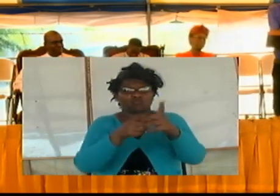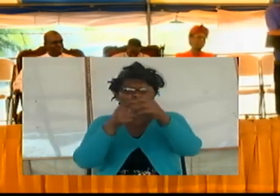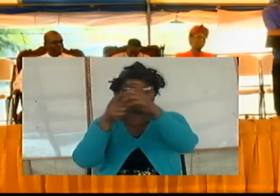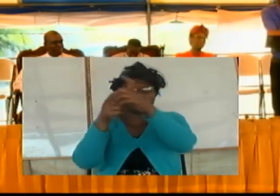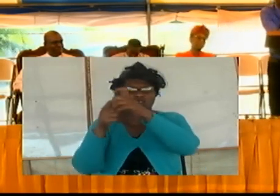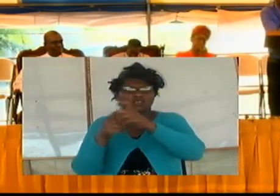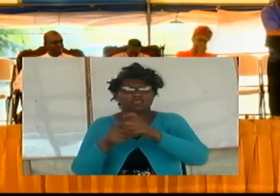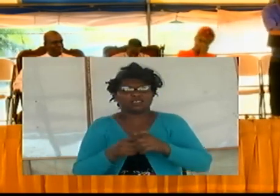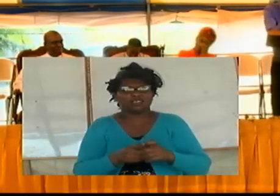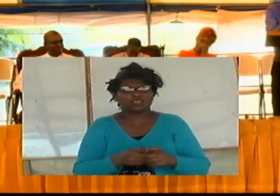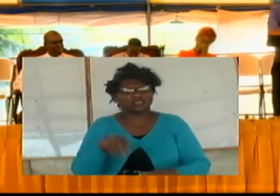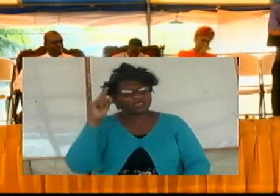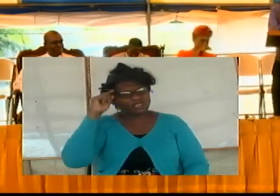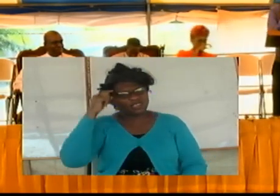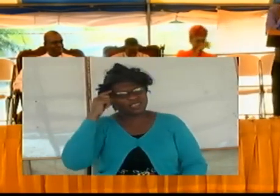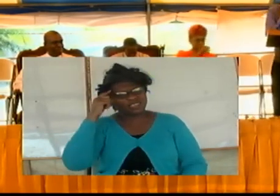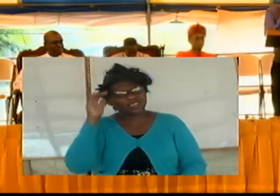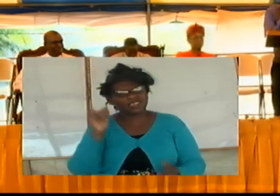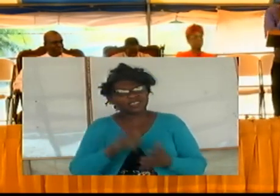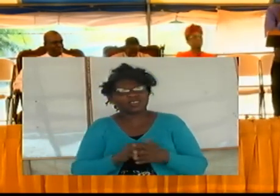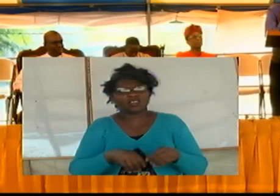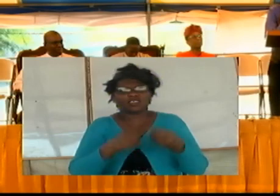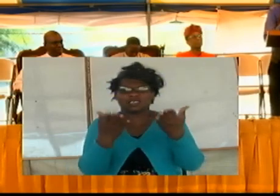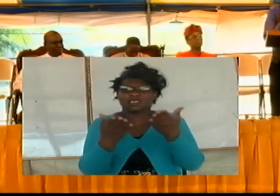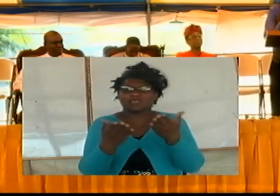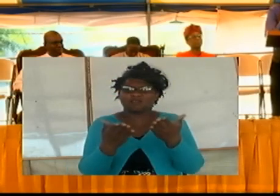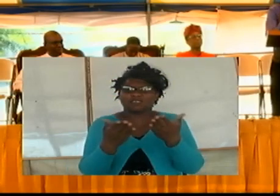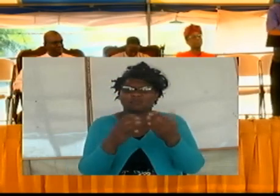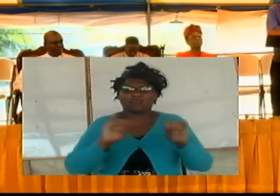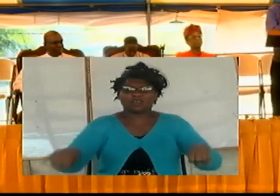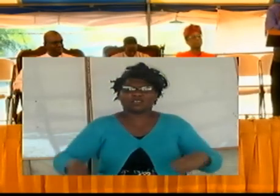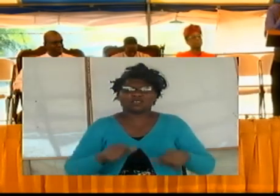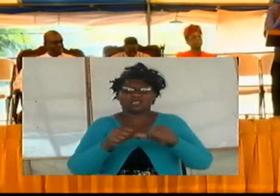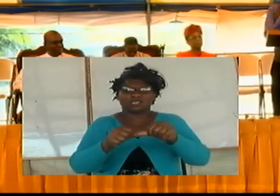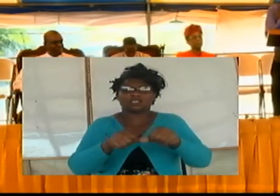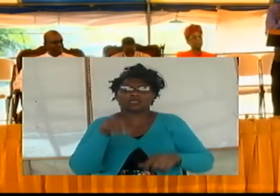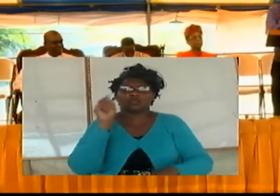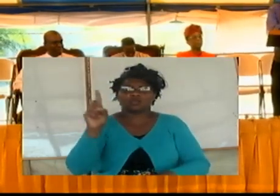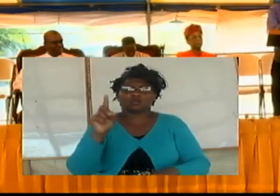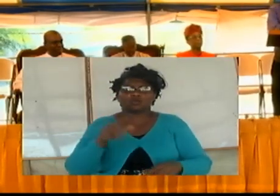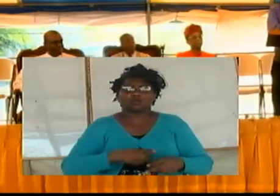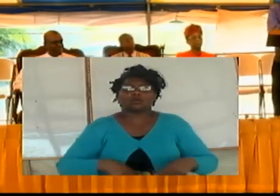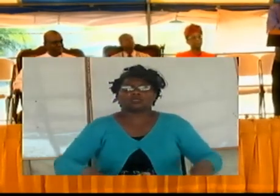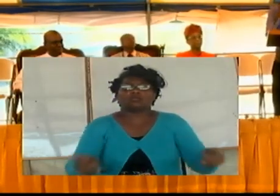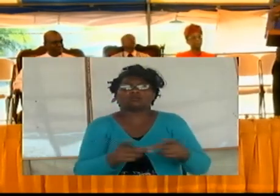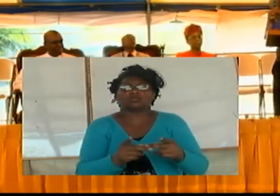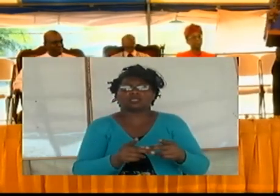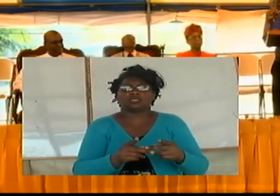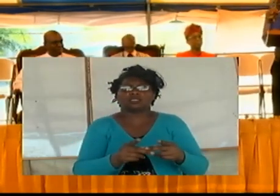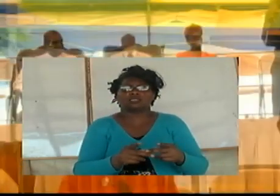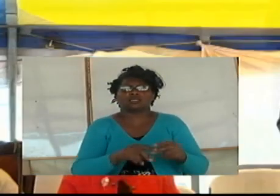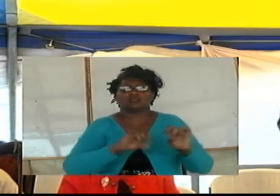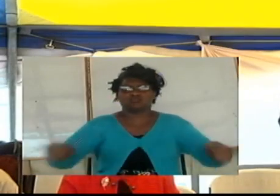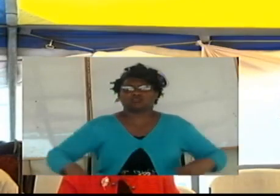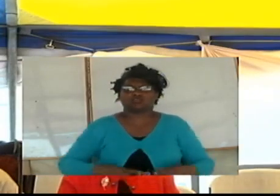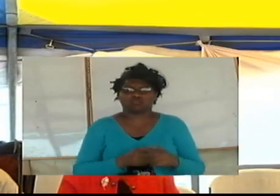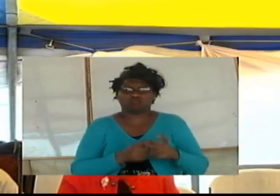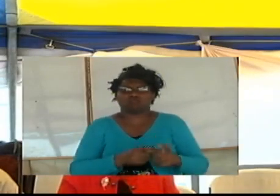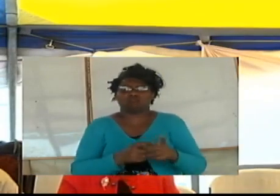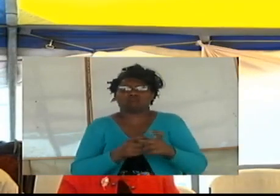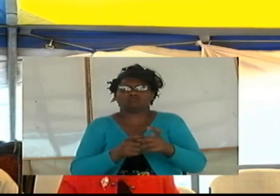what I was thinking, that I could just give him, or I could just stay one place and just, you know, probably just run.